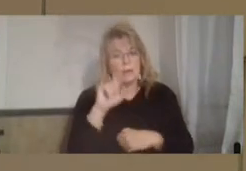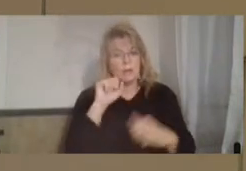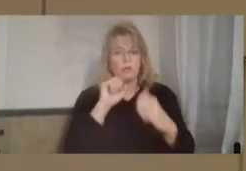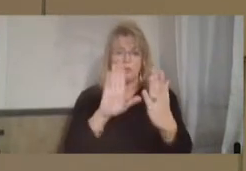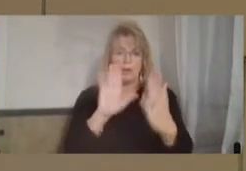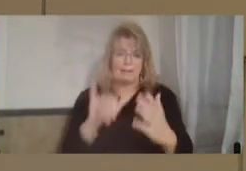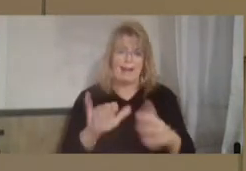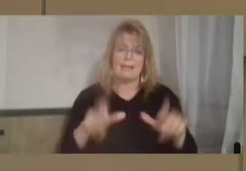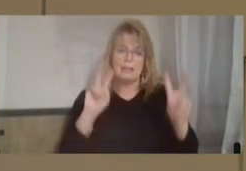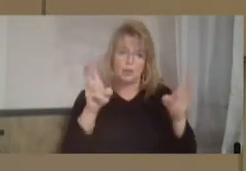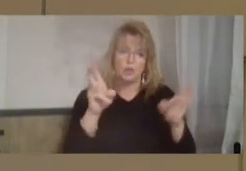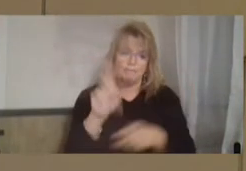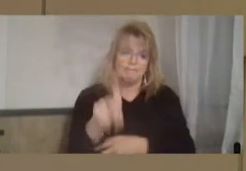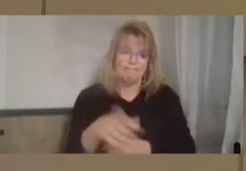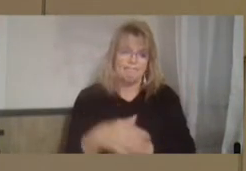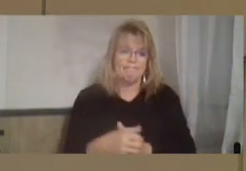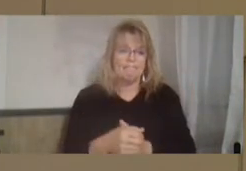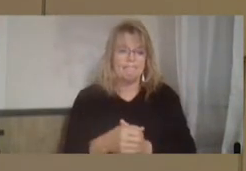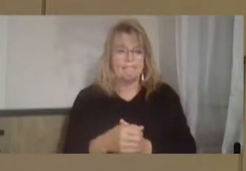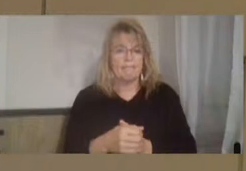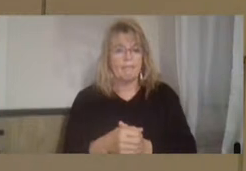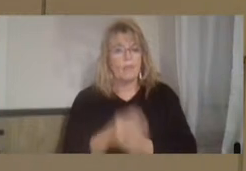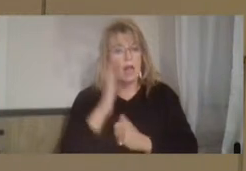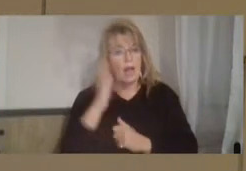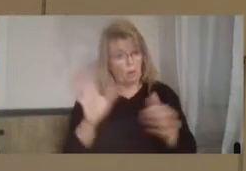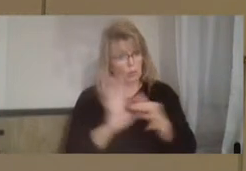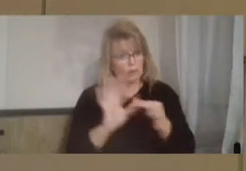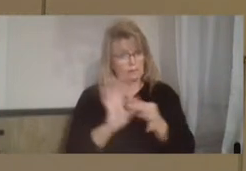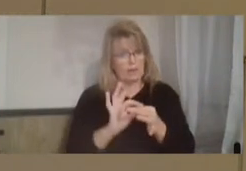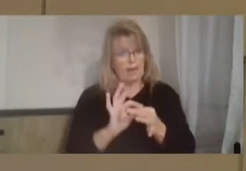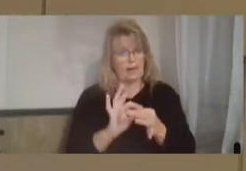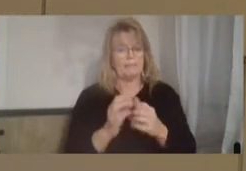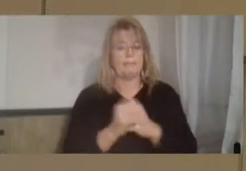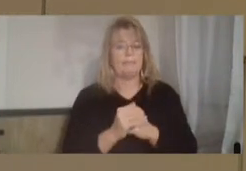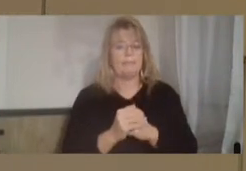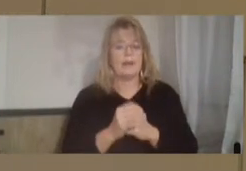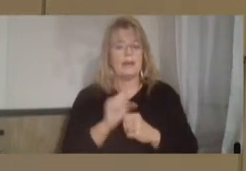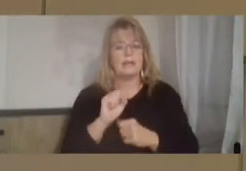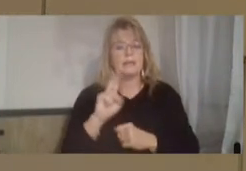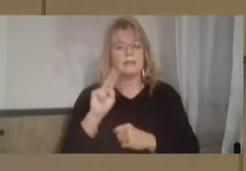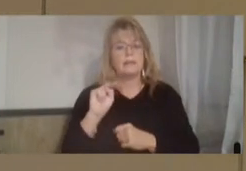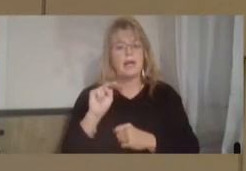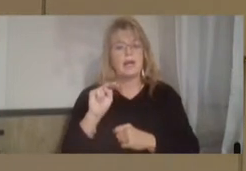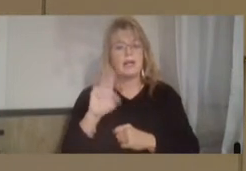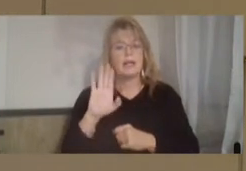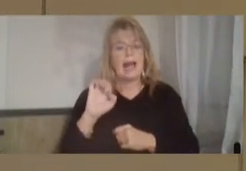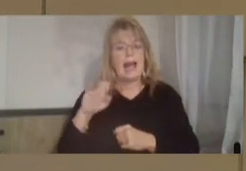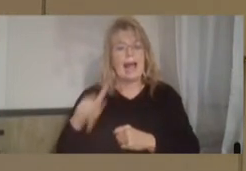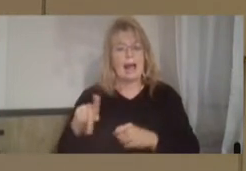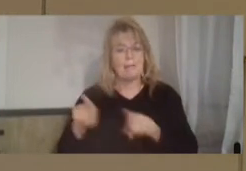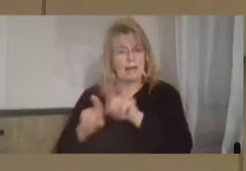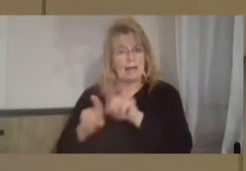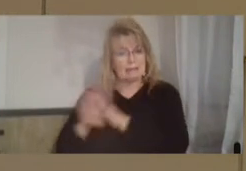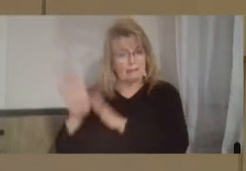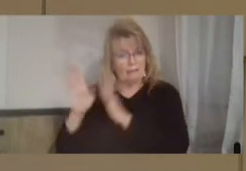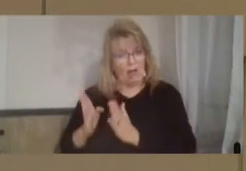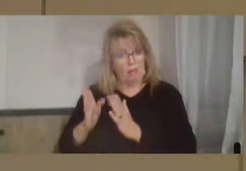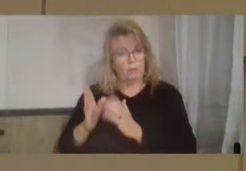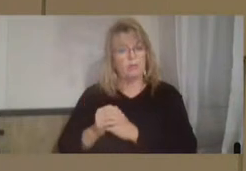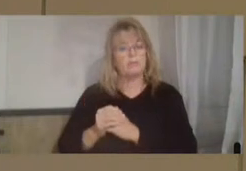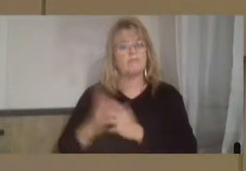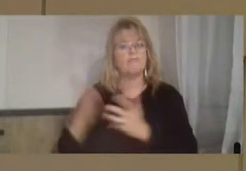issue. What I will say is that SunCap, as a developer, has been at the table having